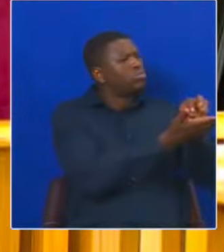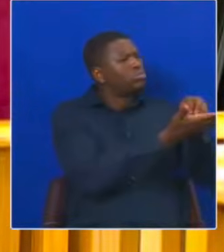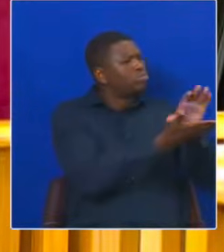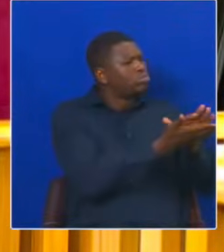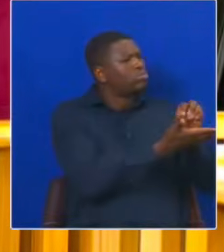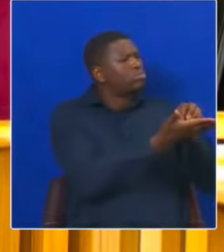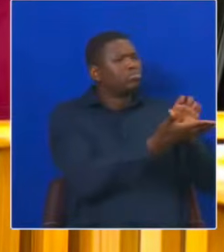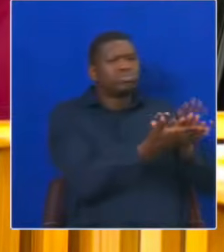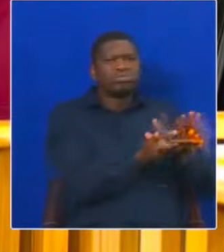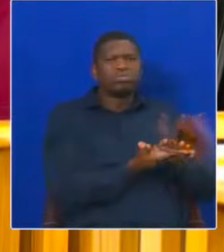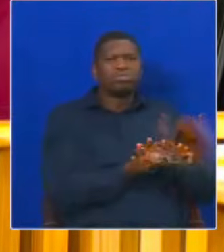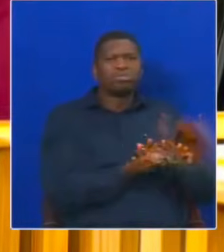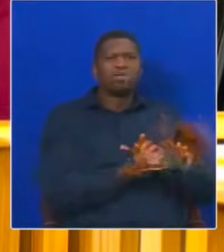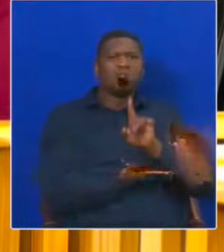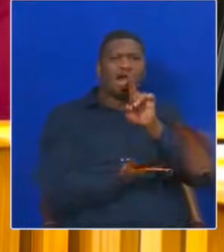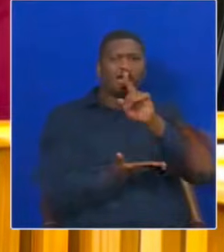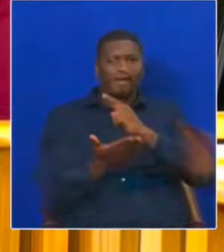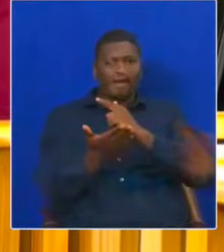less